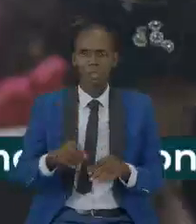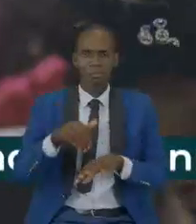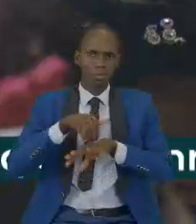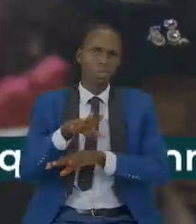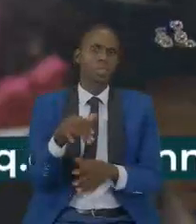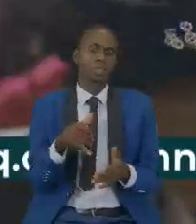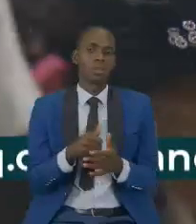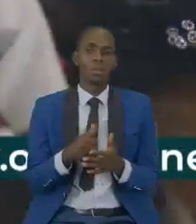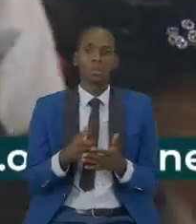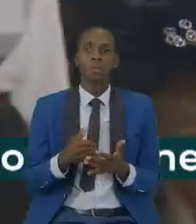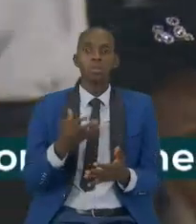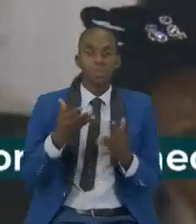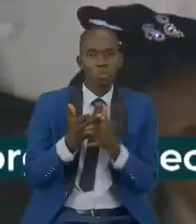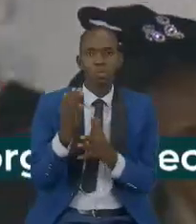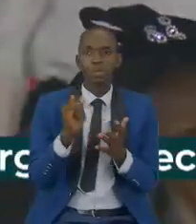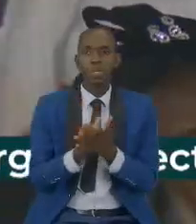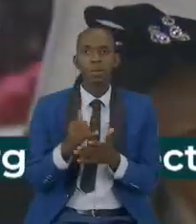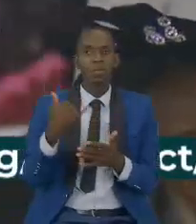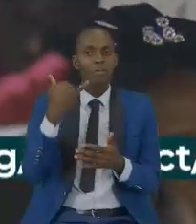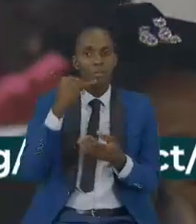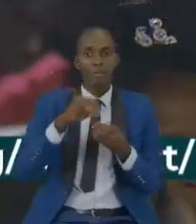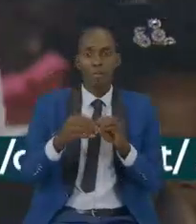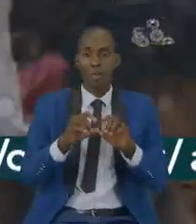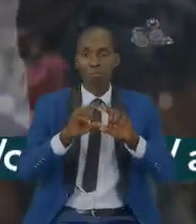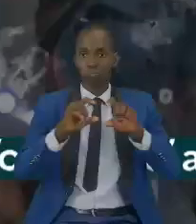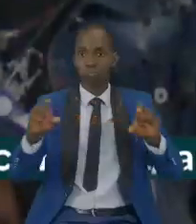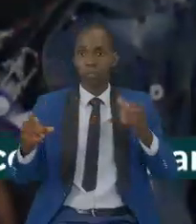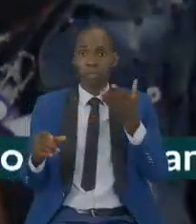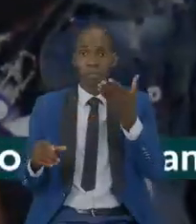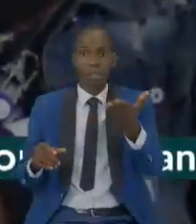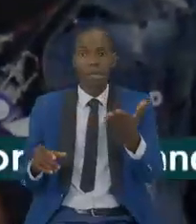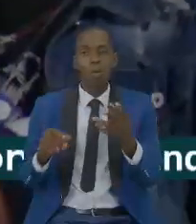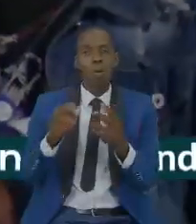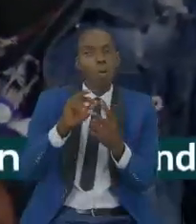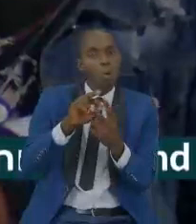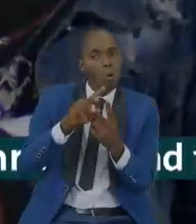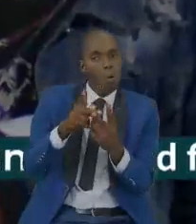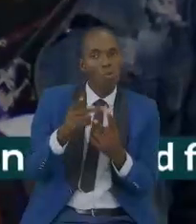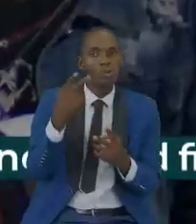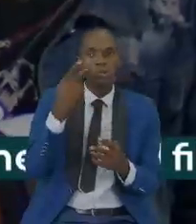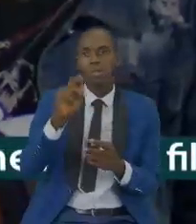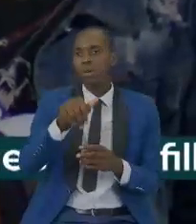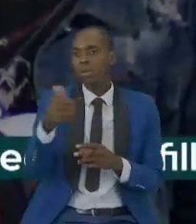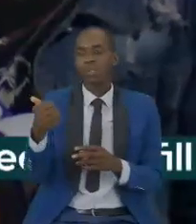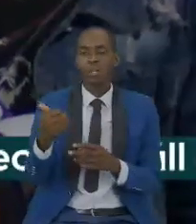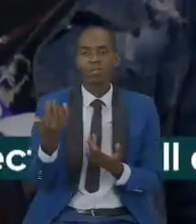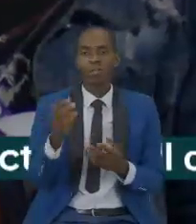evening, there is a link rolling by in your prayer. Just click on